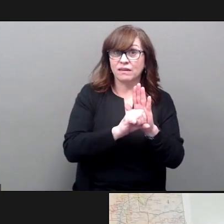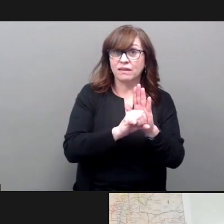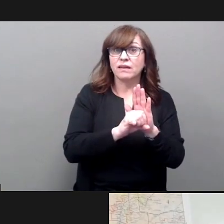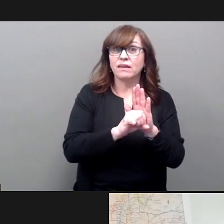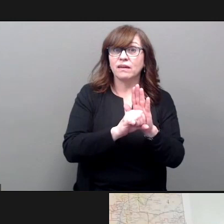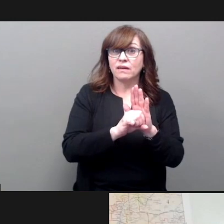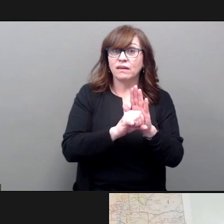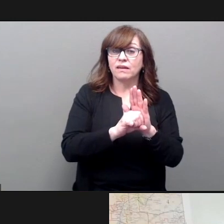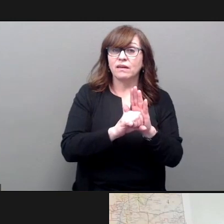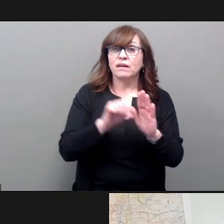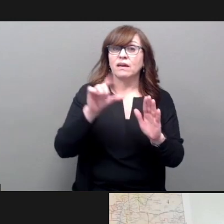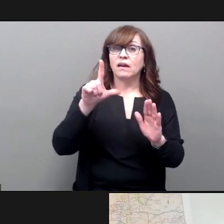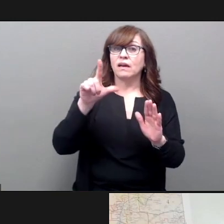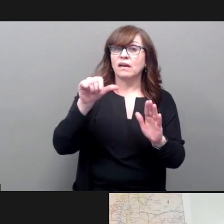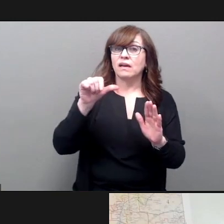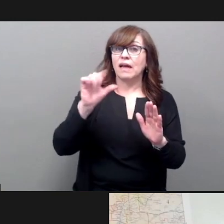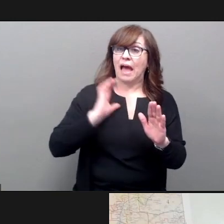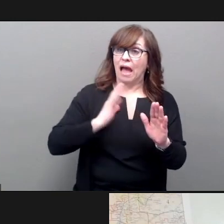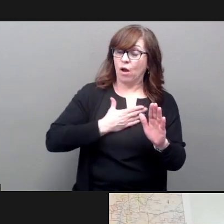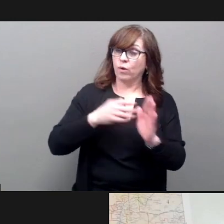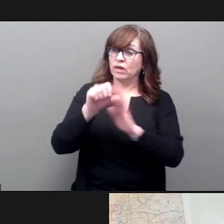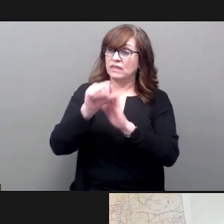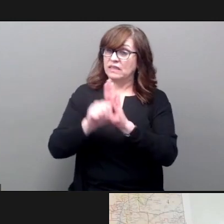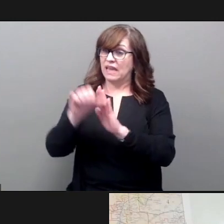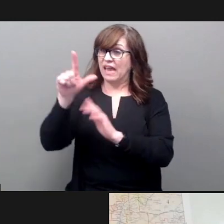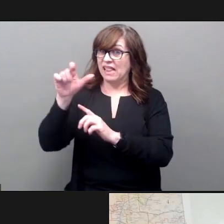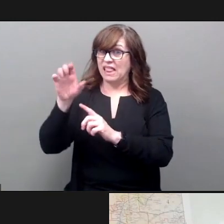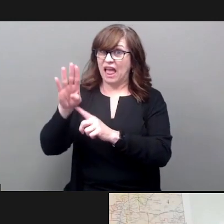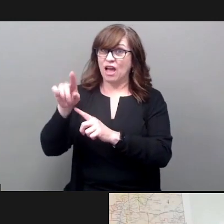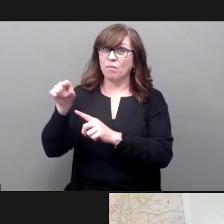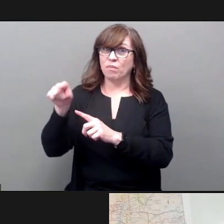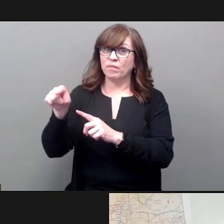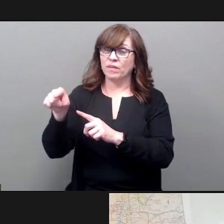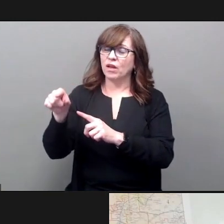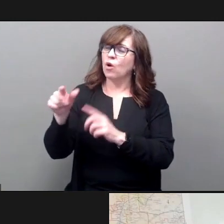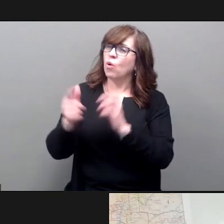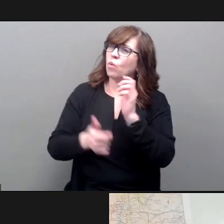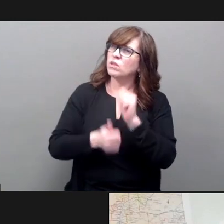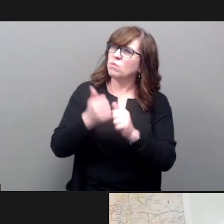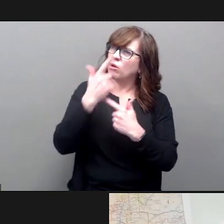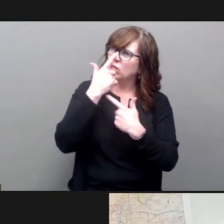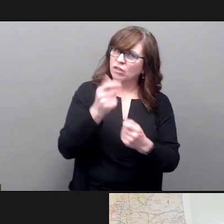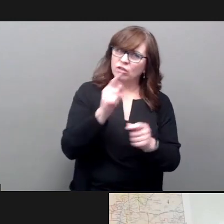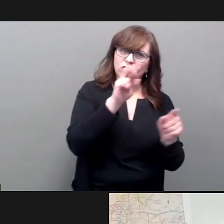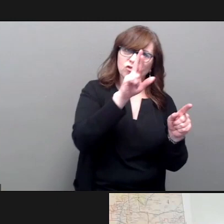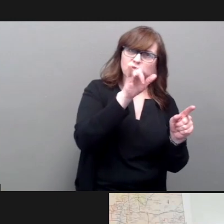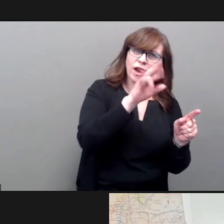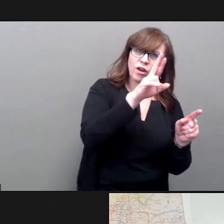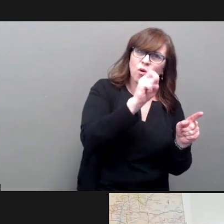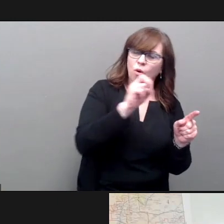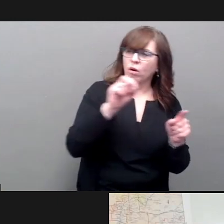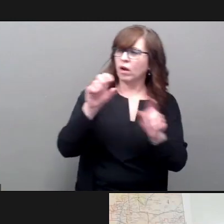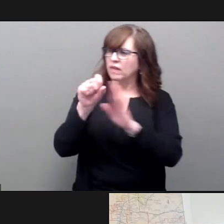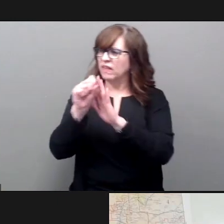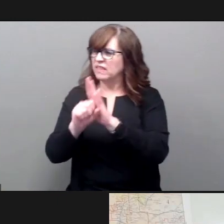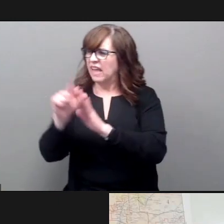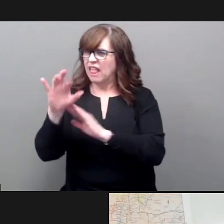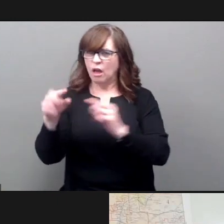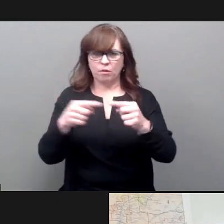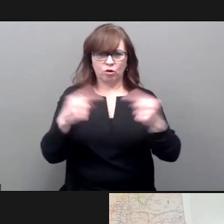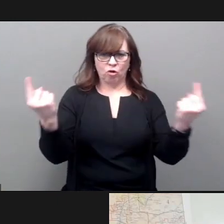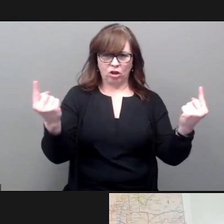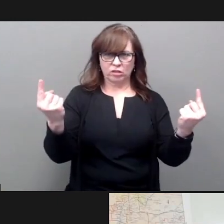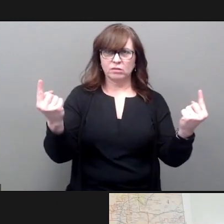lab division, our state lab. They're on I-20. Interestingly, Tricor and the state lab are right across from each other, just south of the Big